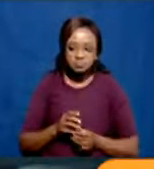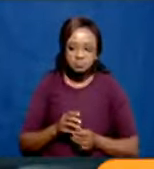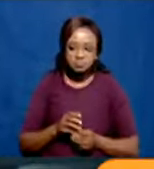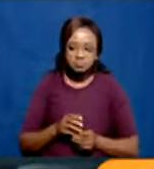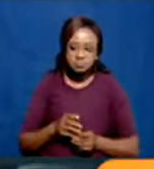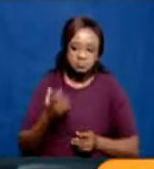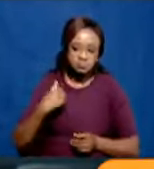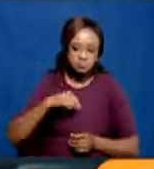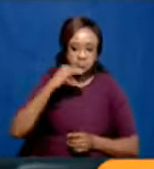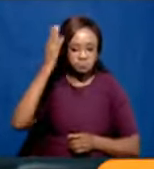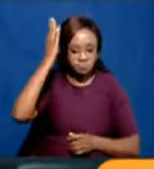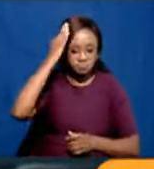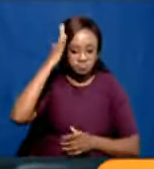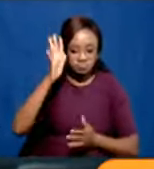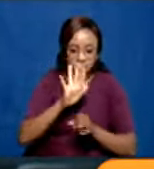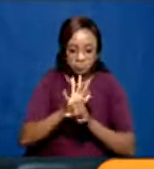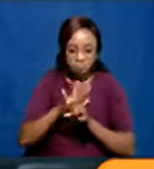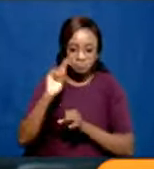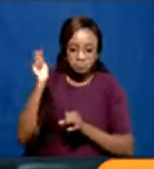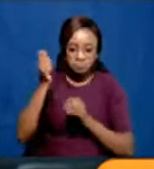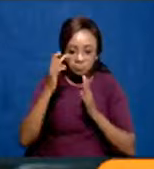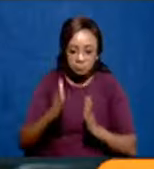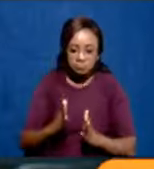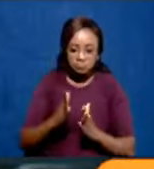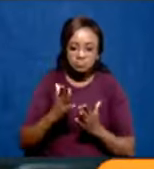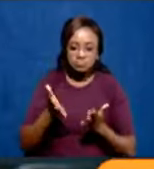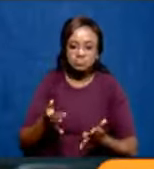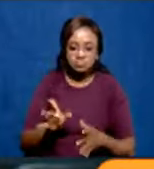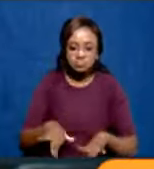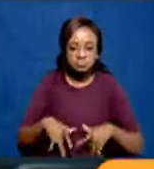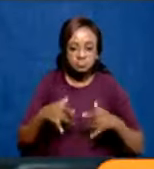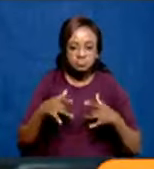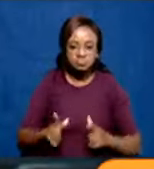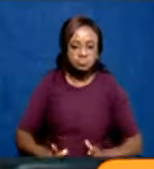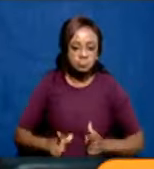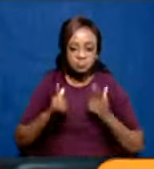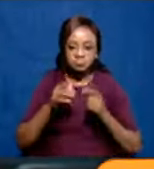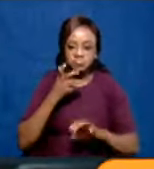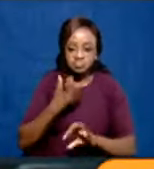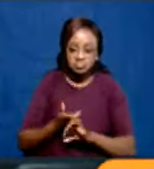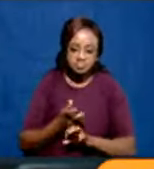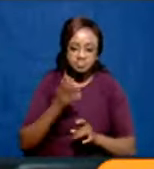most Kenyans are living in a poverty line. That's the reality. Why would we spend $3 billion to